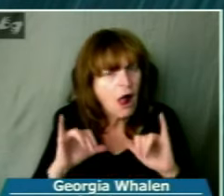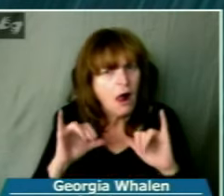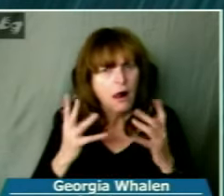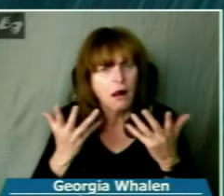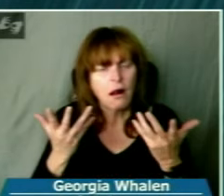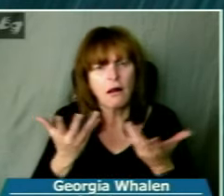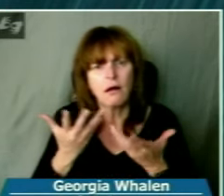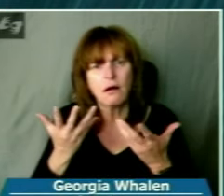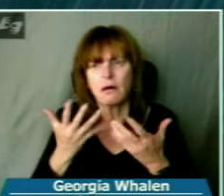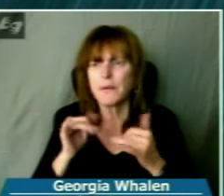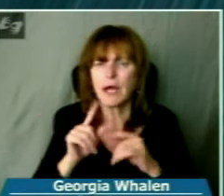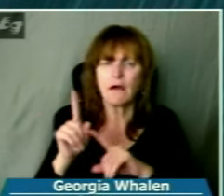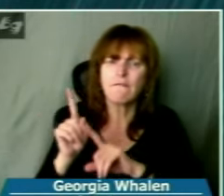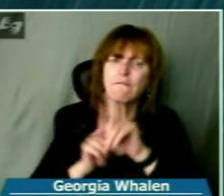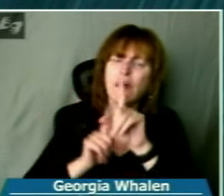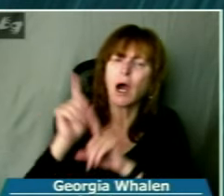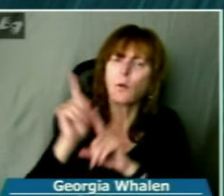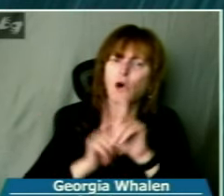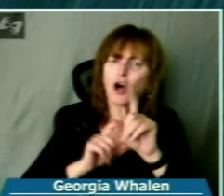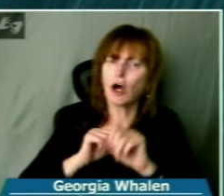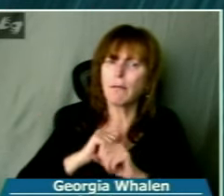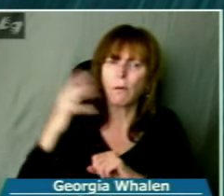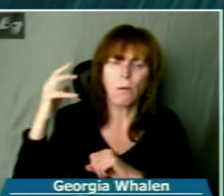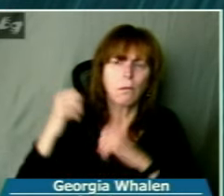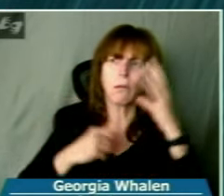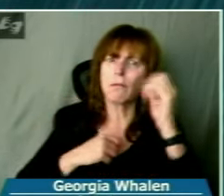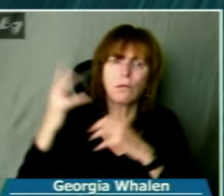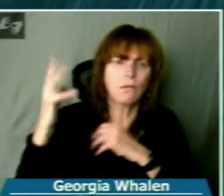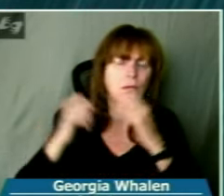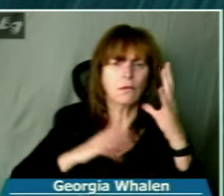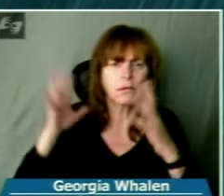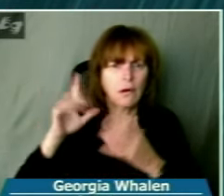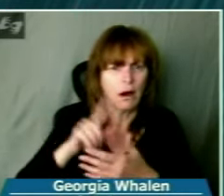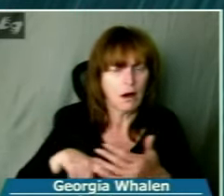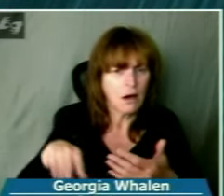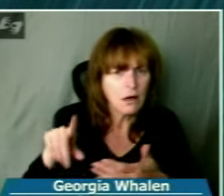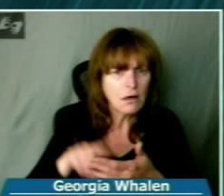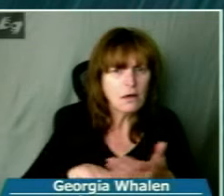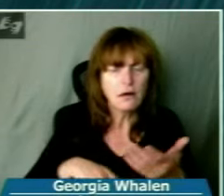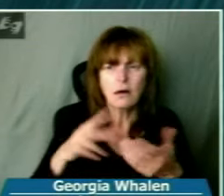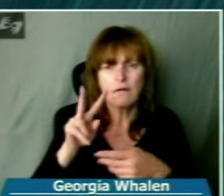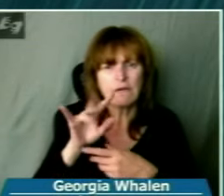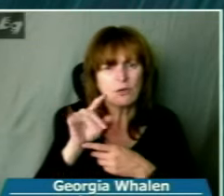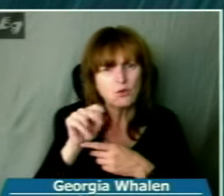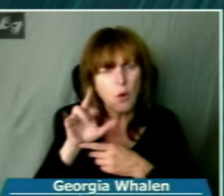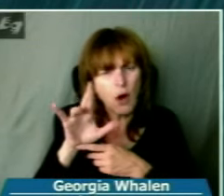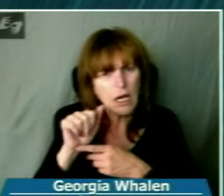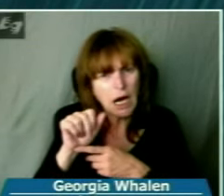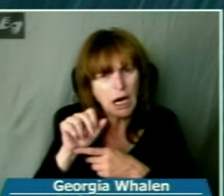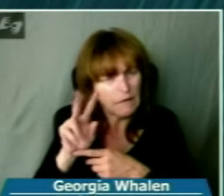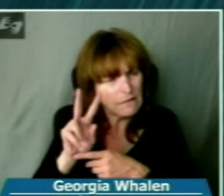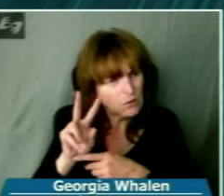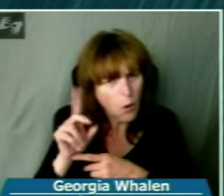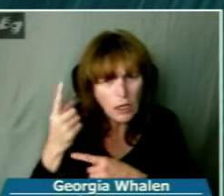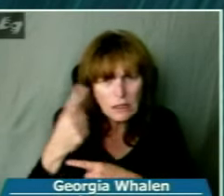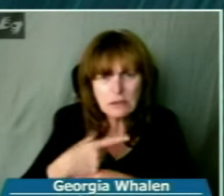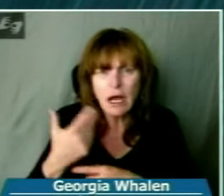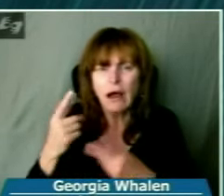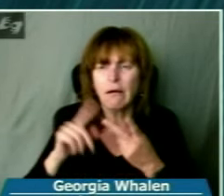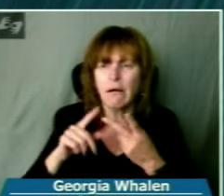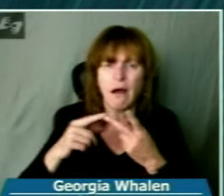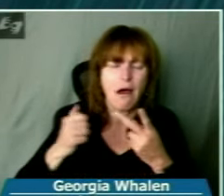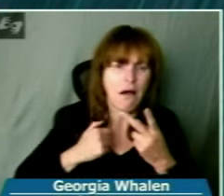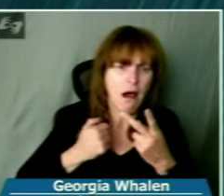of fireworks. Of course, with big events like Victoria Day coming up this weekend and Canada Day just down the road, what was this